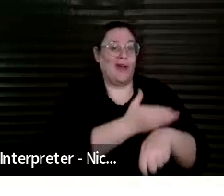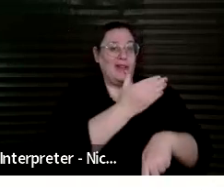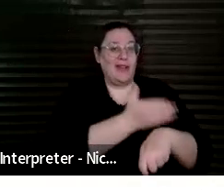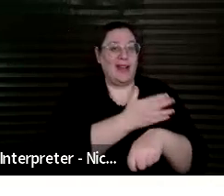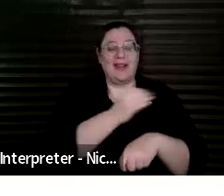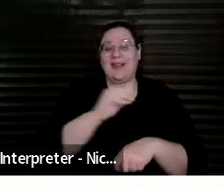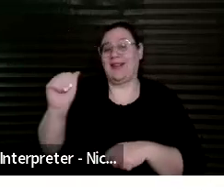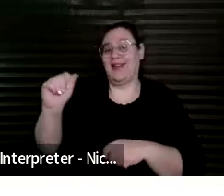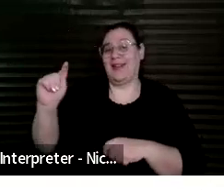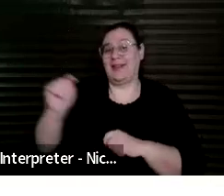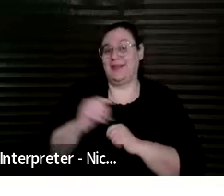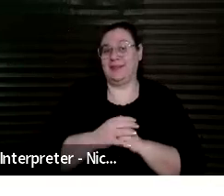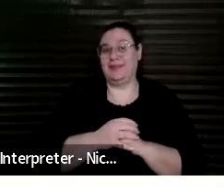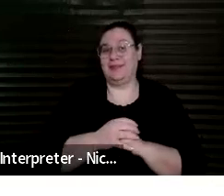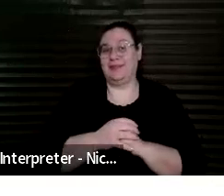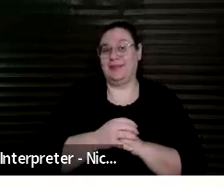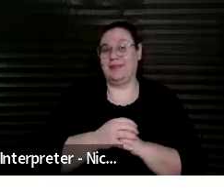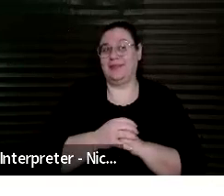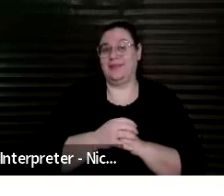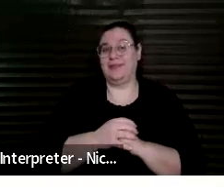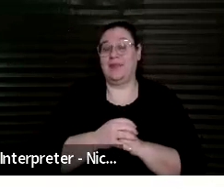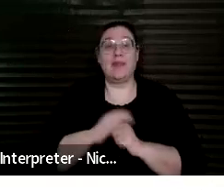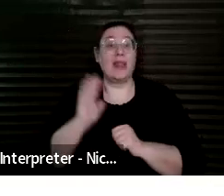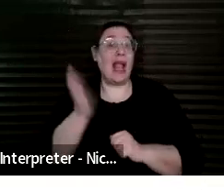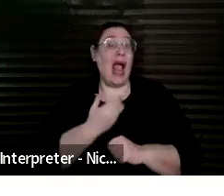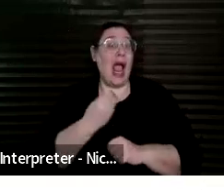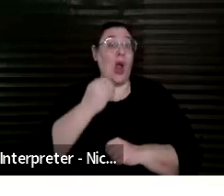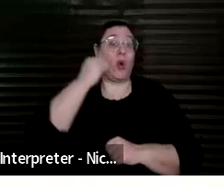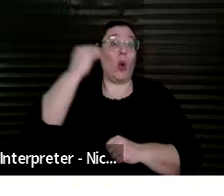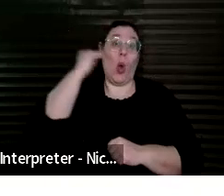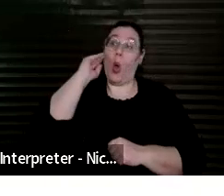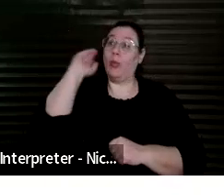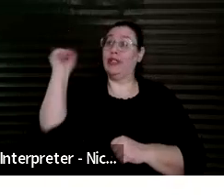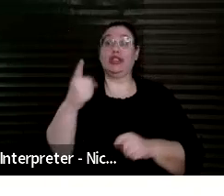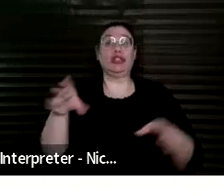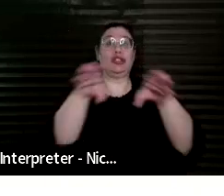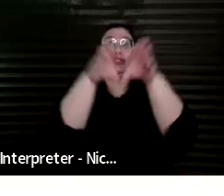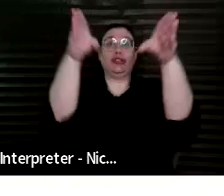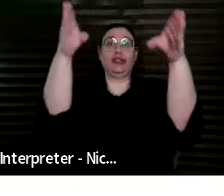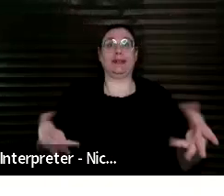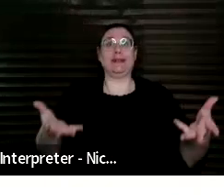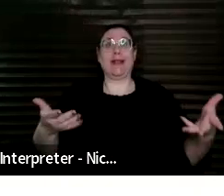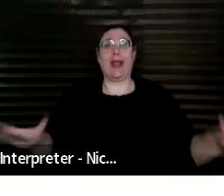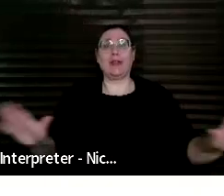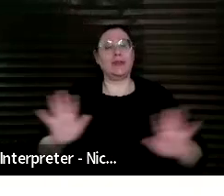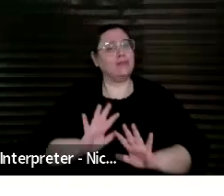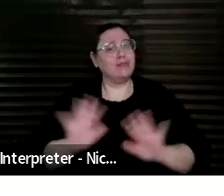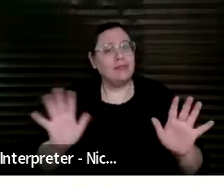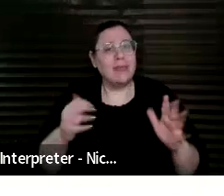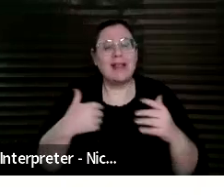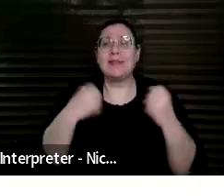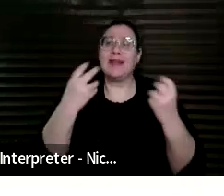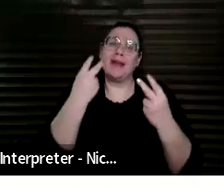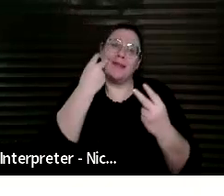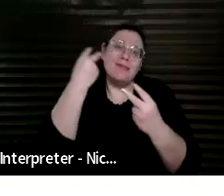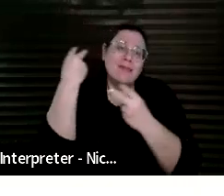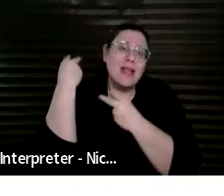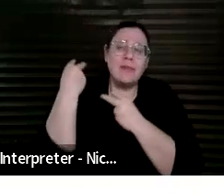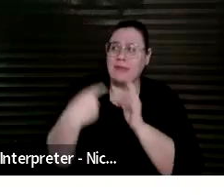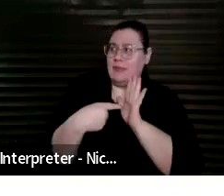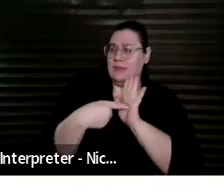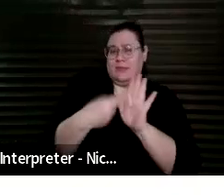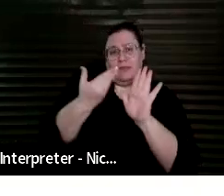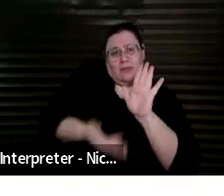physical structure. It's filled with memories, reflects who we are, and it's where we spend our daily lives.